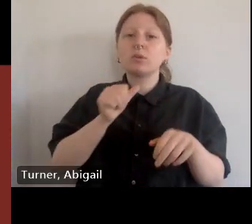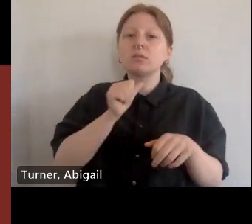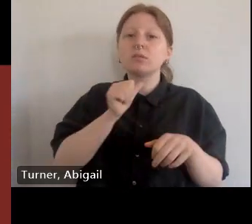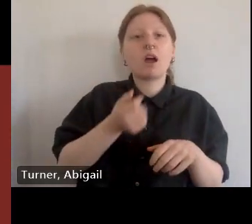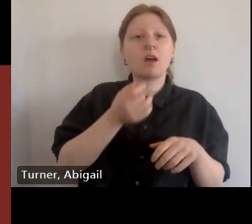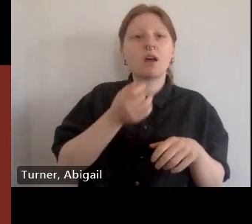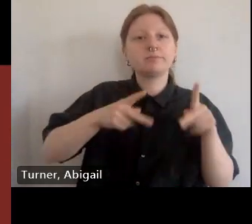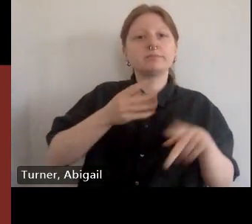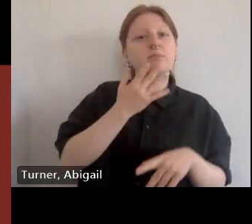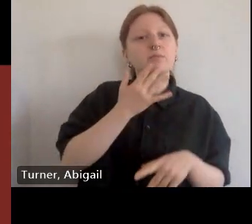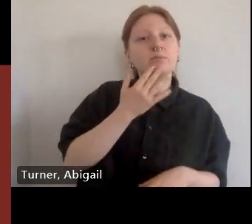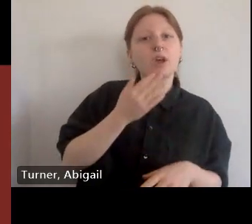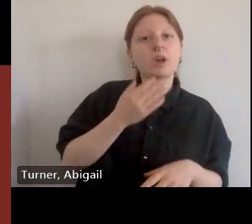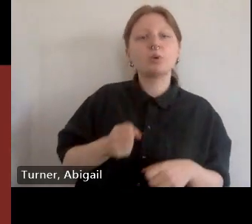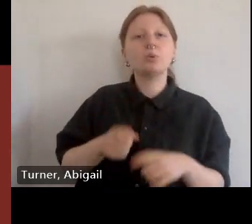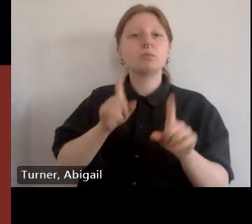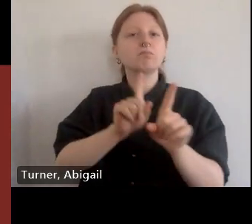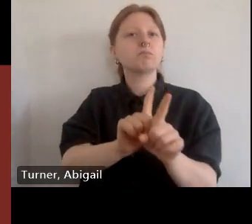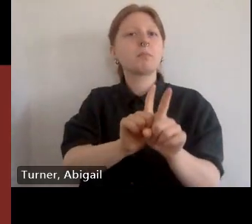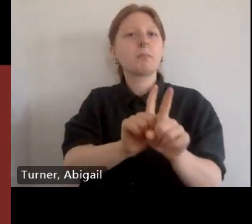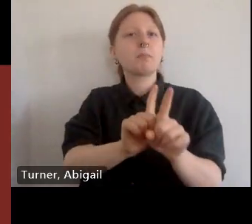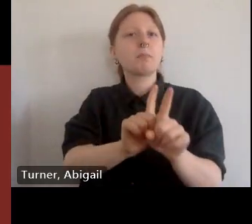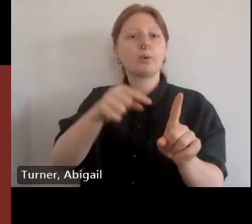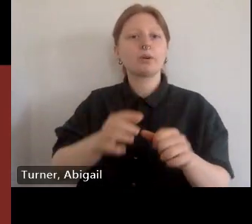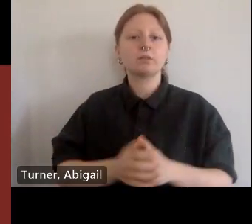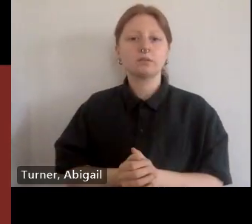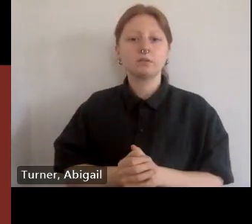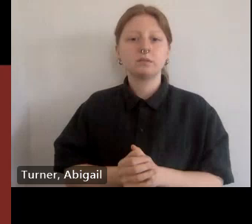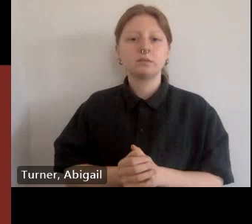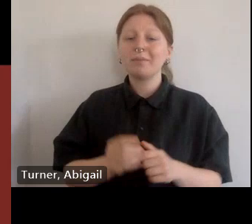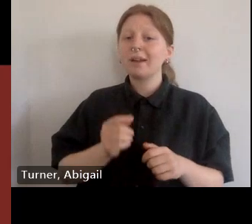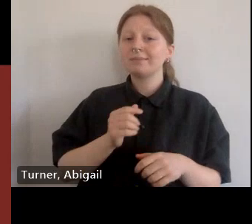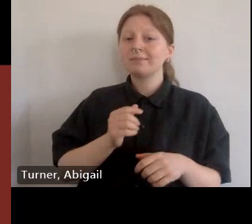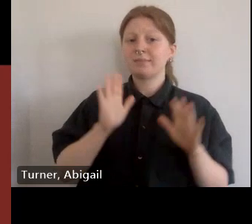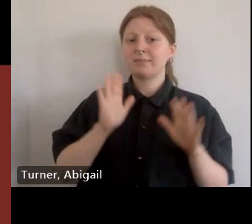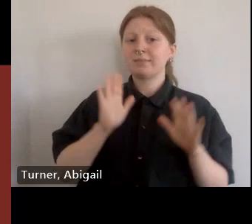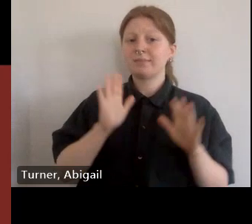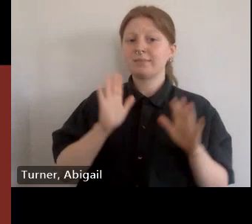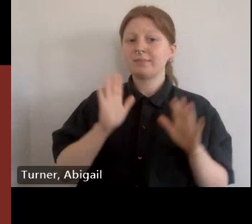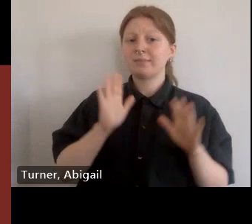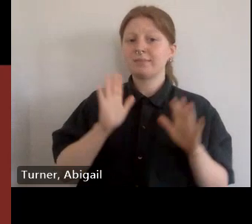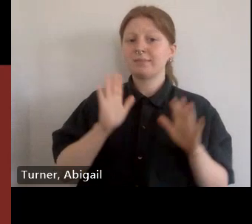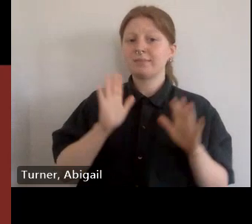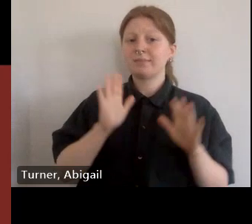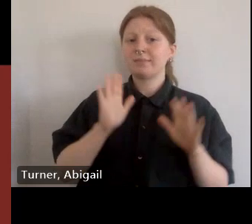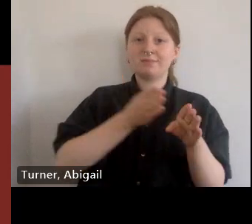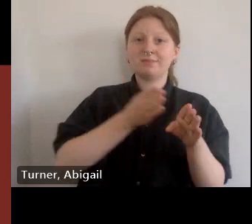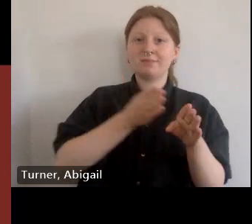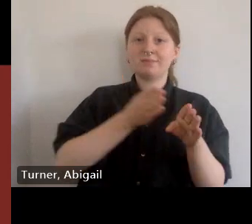is still diversifying. And there's a lot more work to be done in that regard.